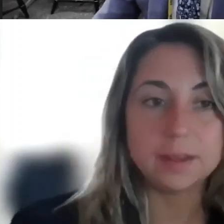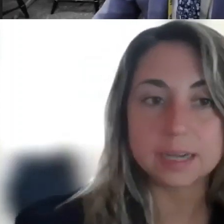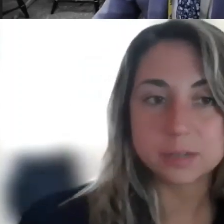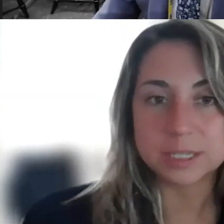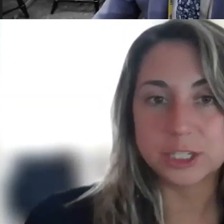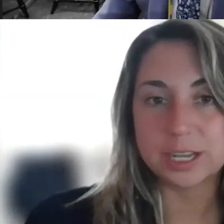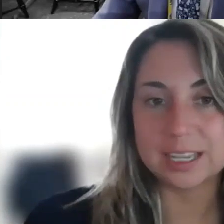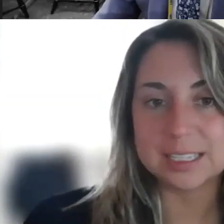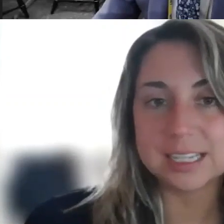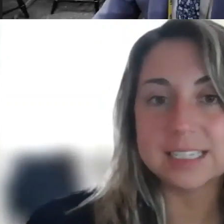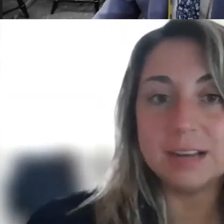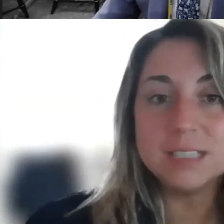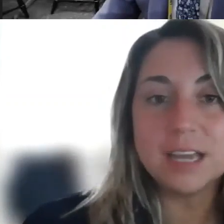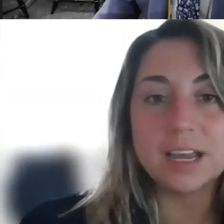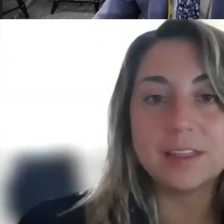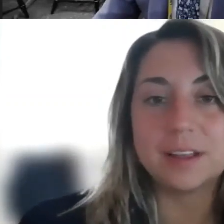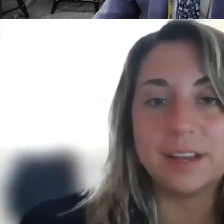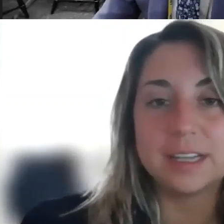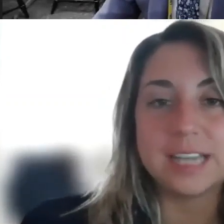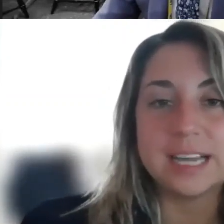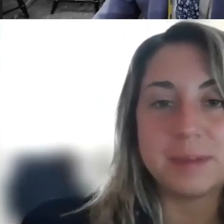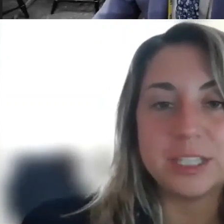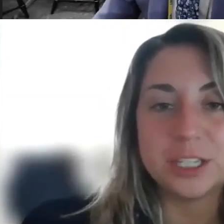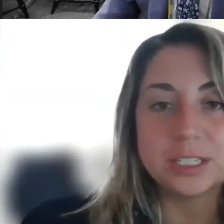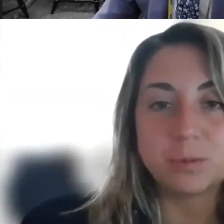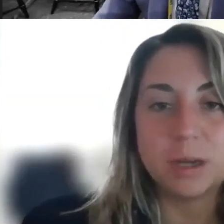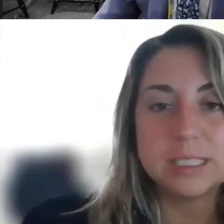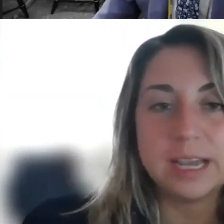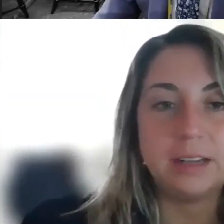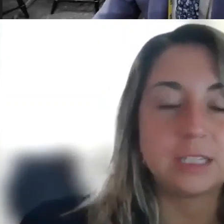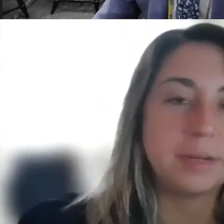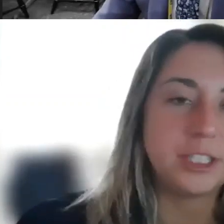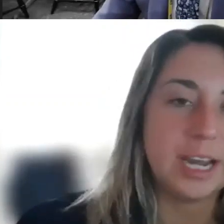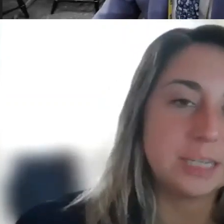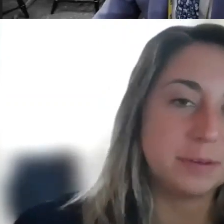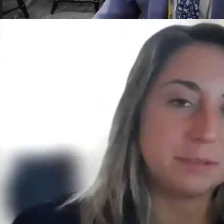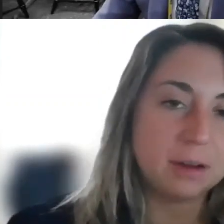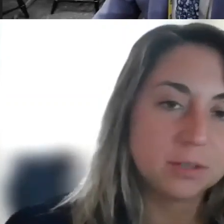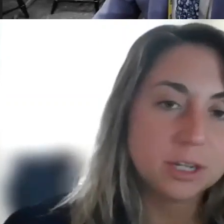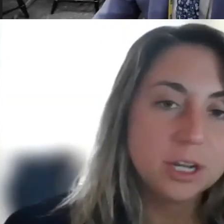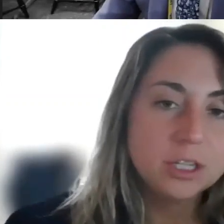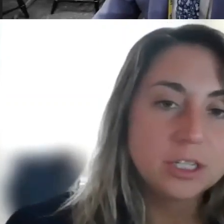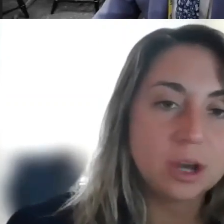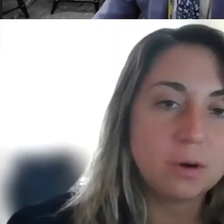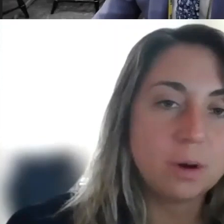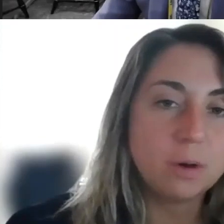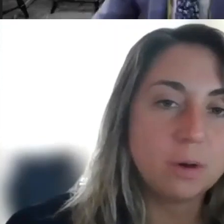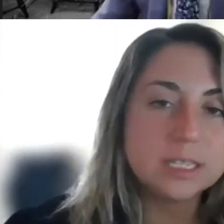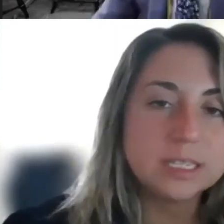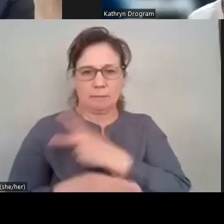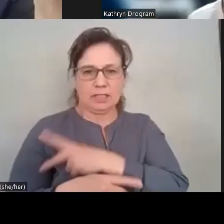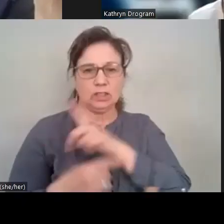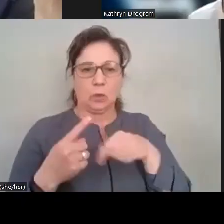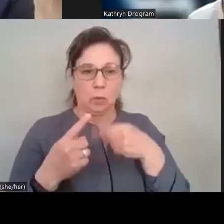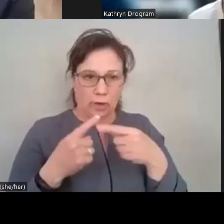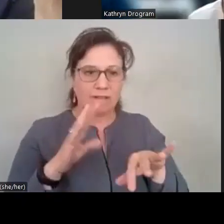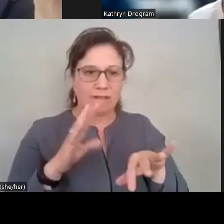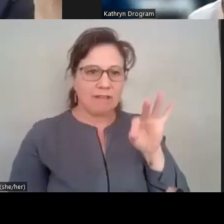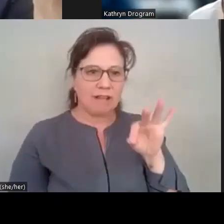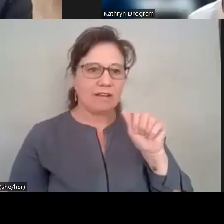All right. And the next question is, it sounds like the clinic takes patients once anal dysplasia has been found. So what does the